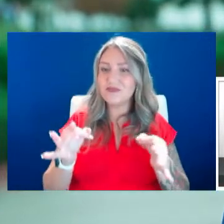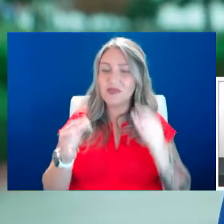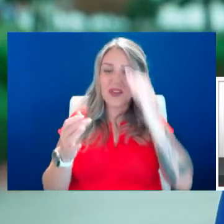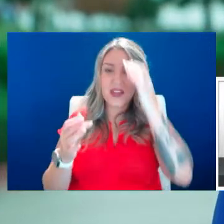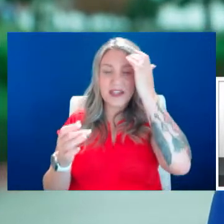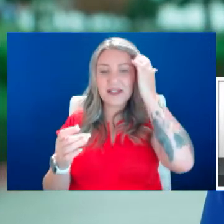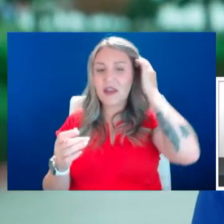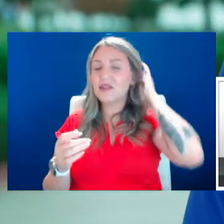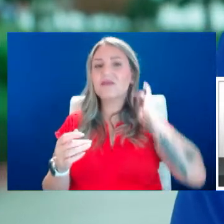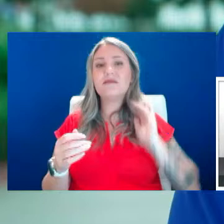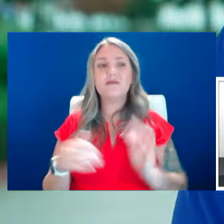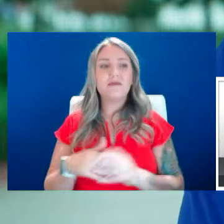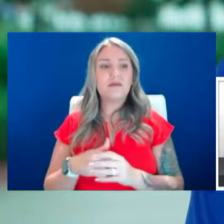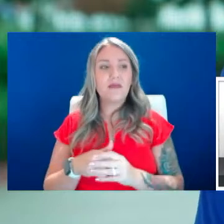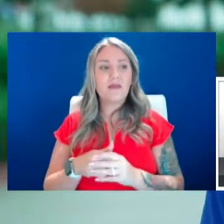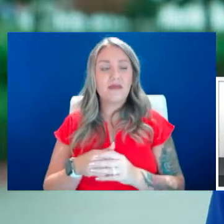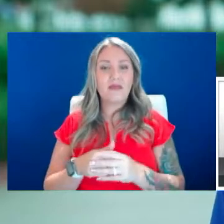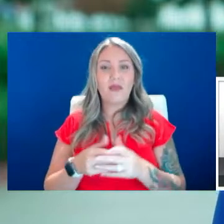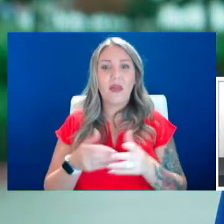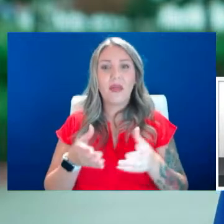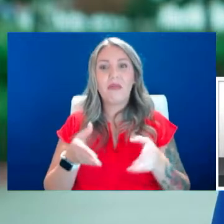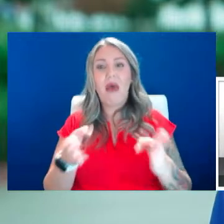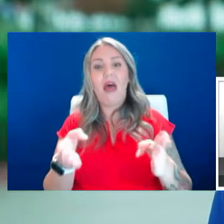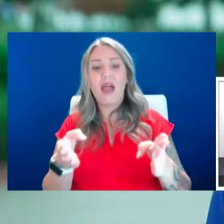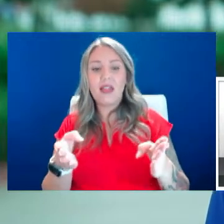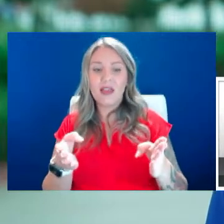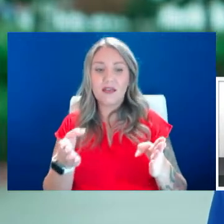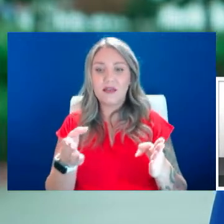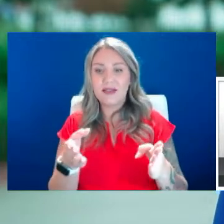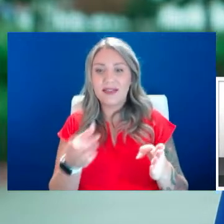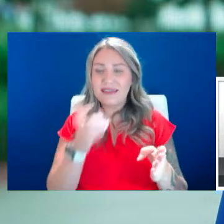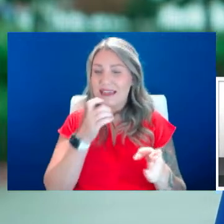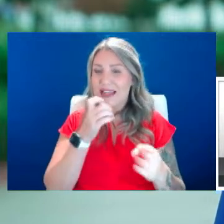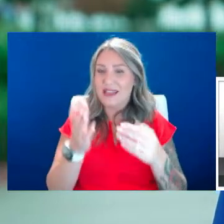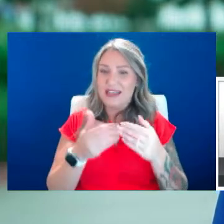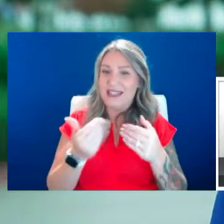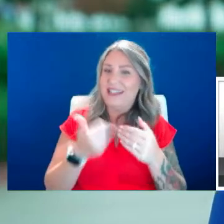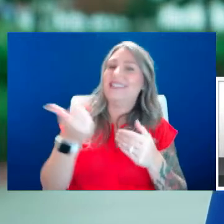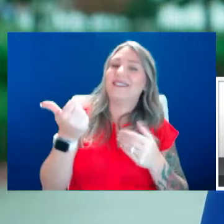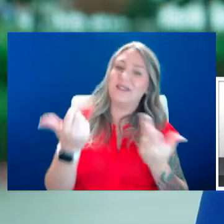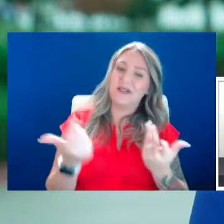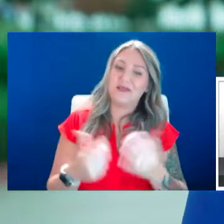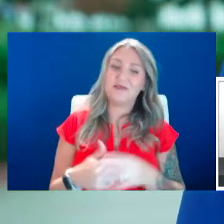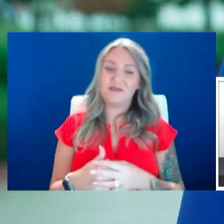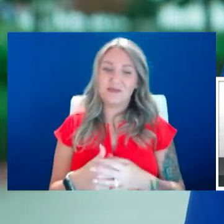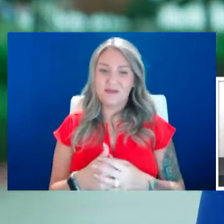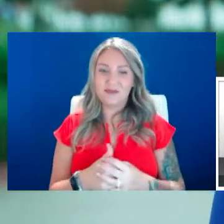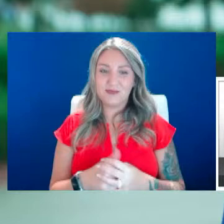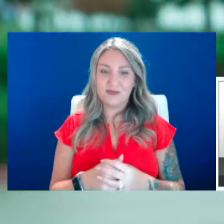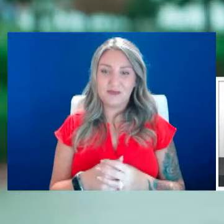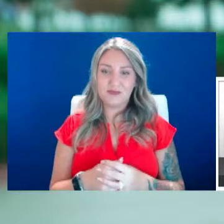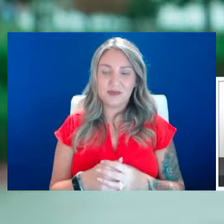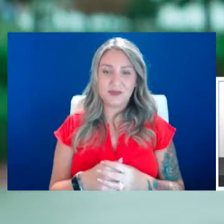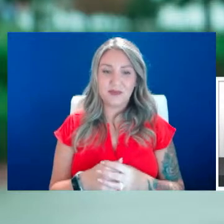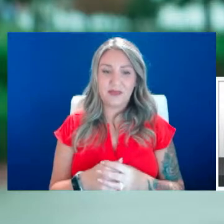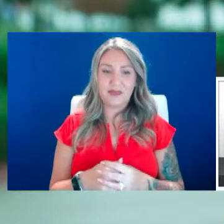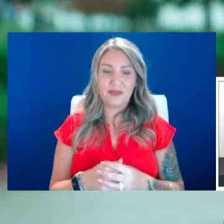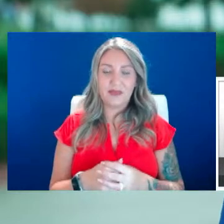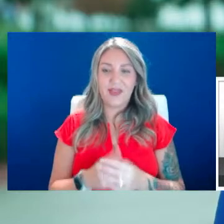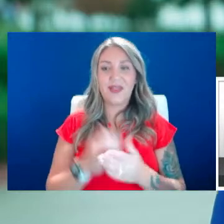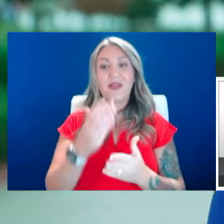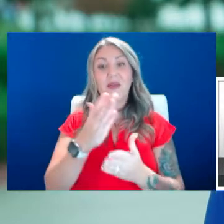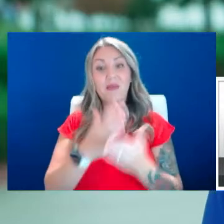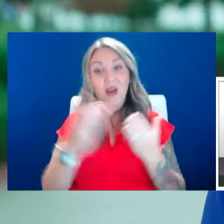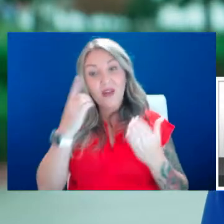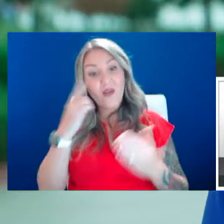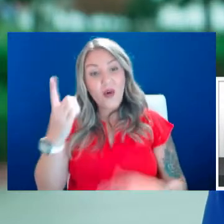the path that is not the easiest. And I think, part of it for them is